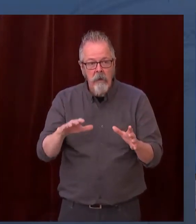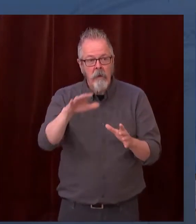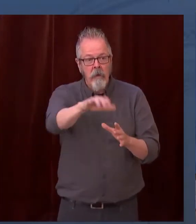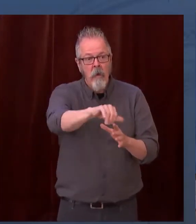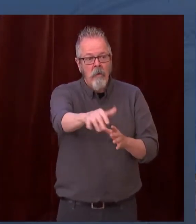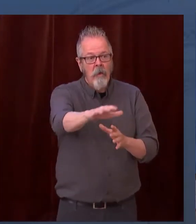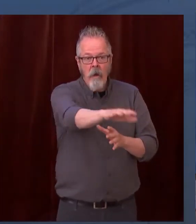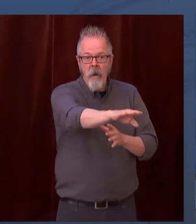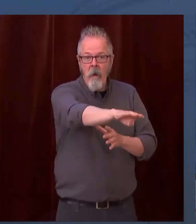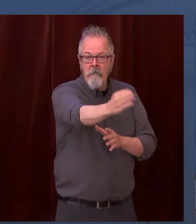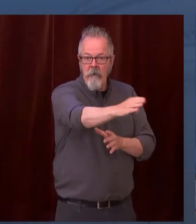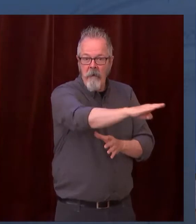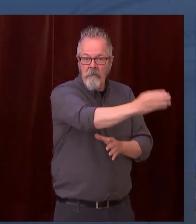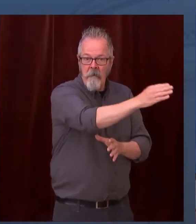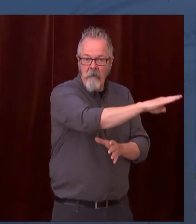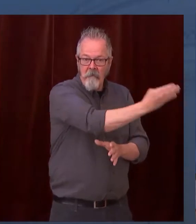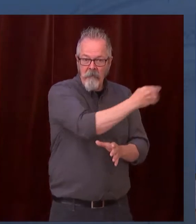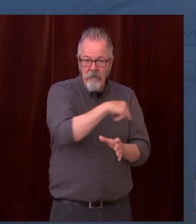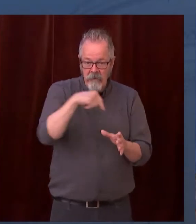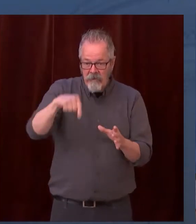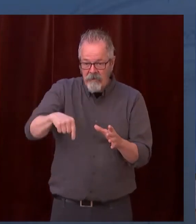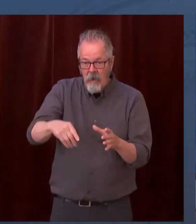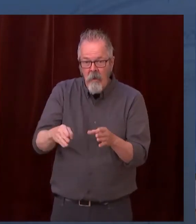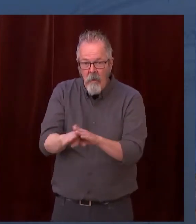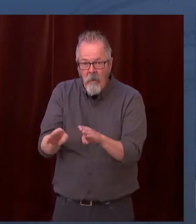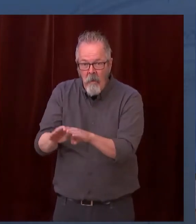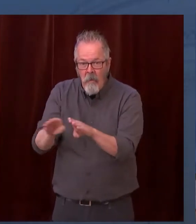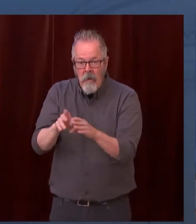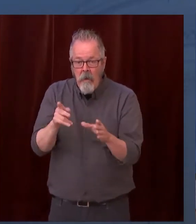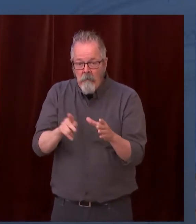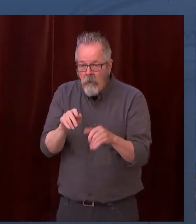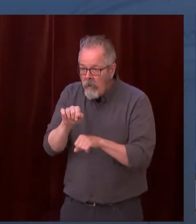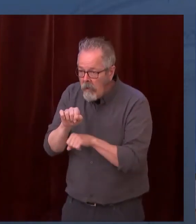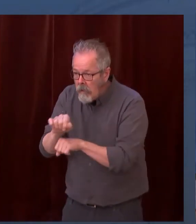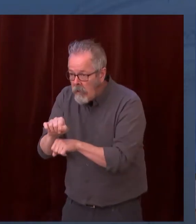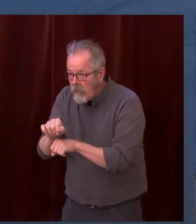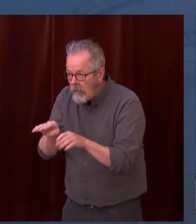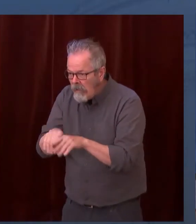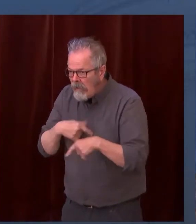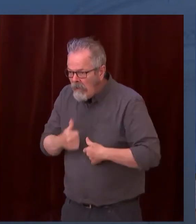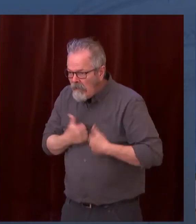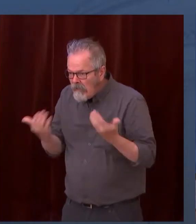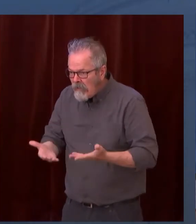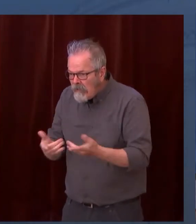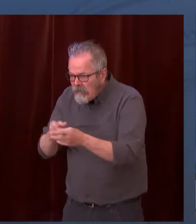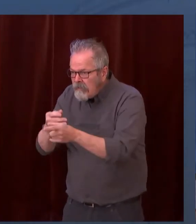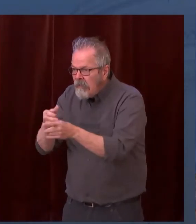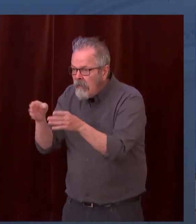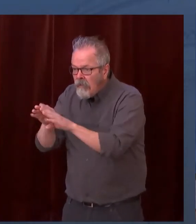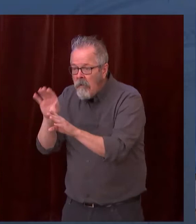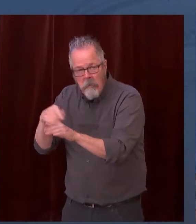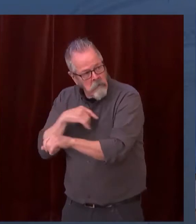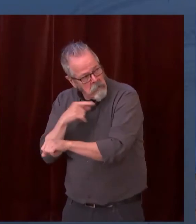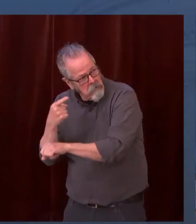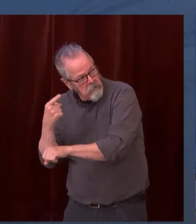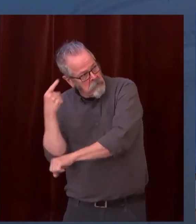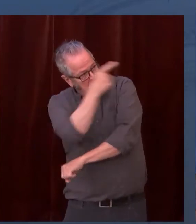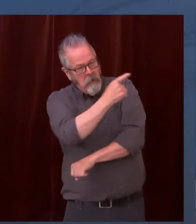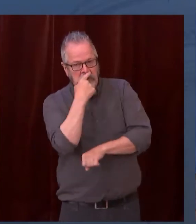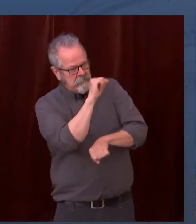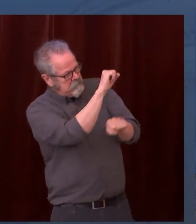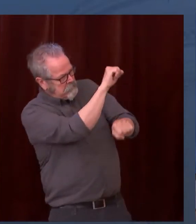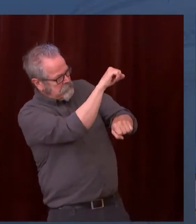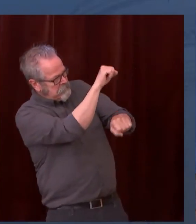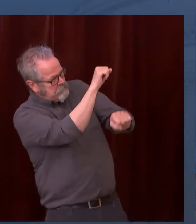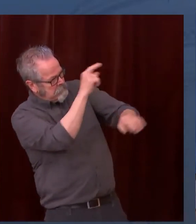And it's going to help, obviously, help some of these small businesses in these communities. So we are modifying the